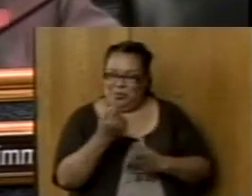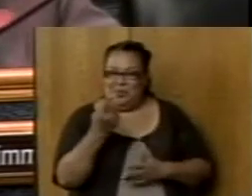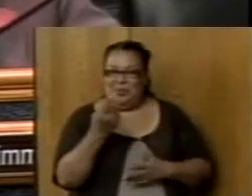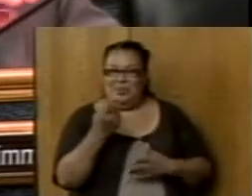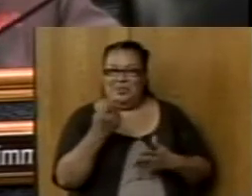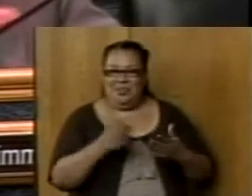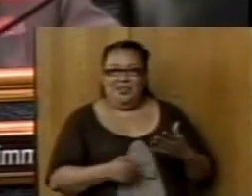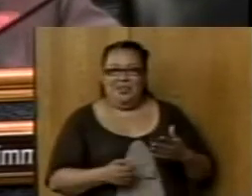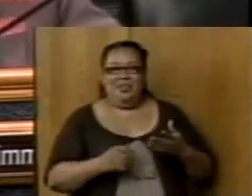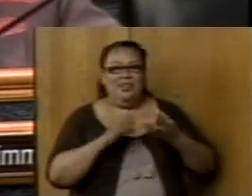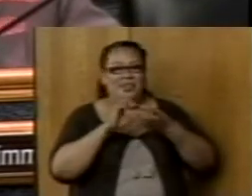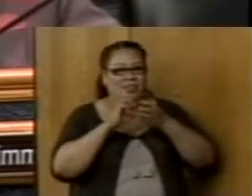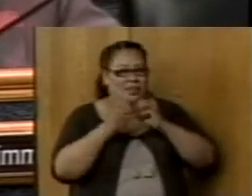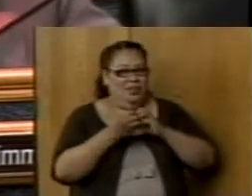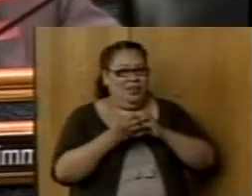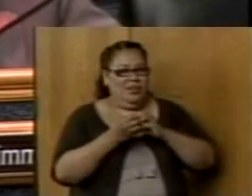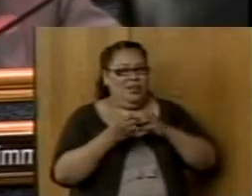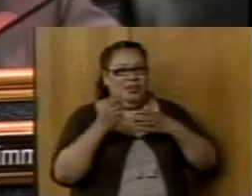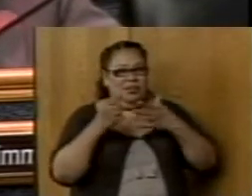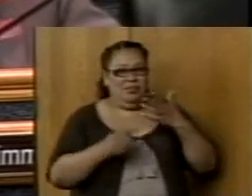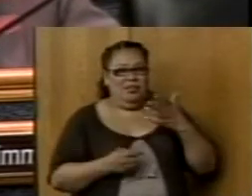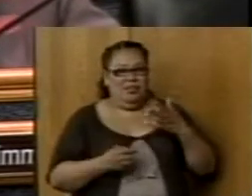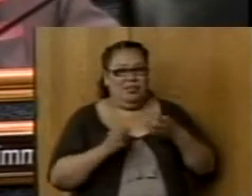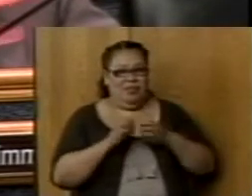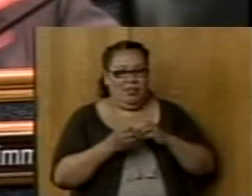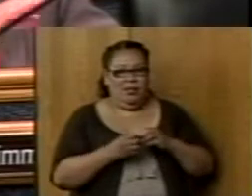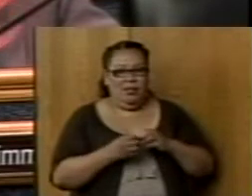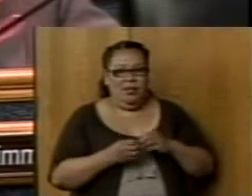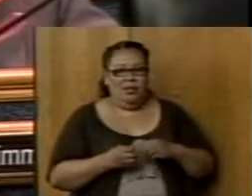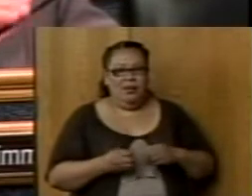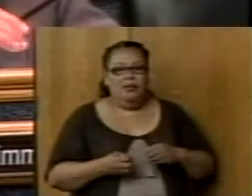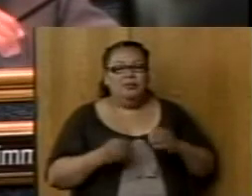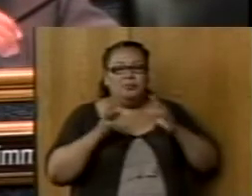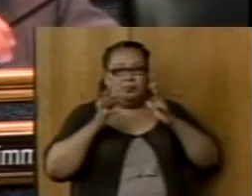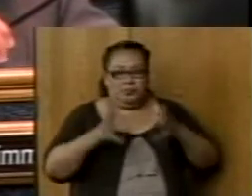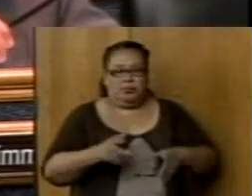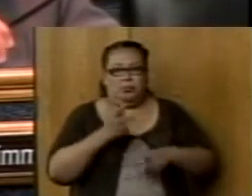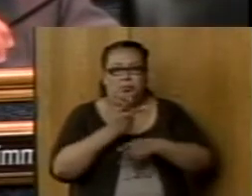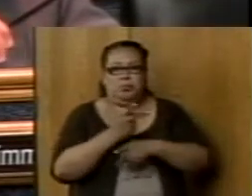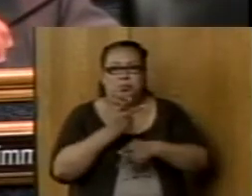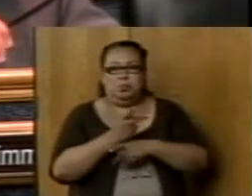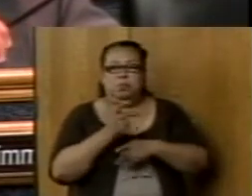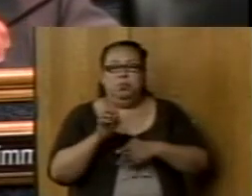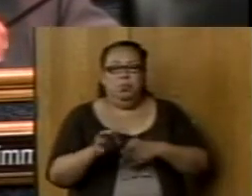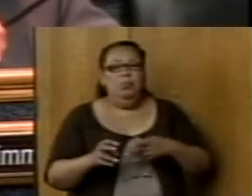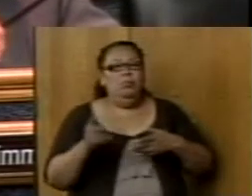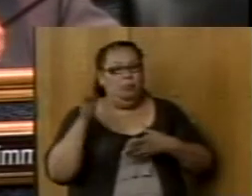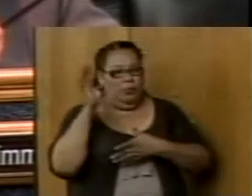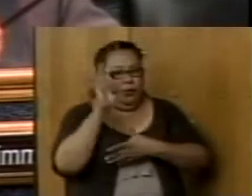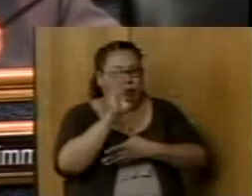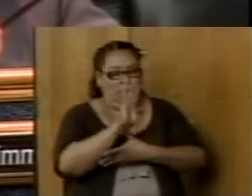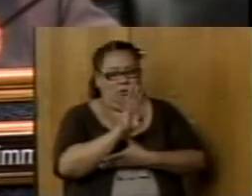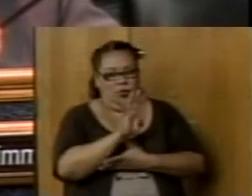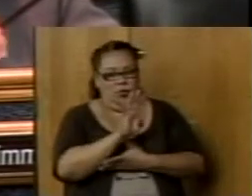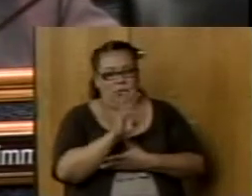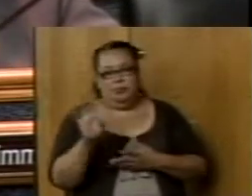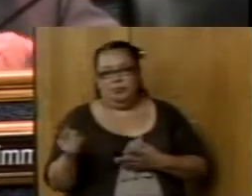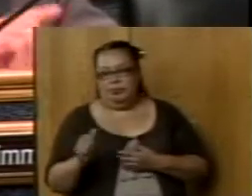The numbers that I call out are the only things that are pending. The rest have been taken care of. Number four